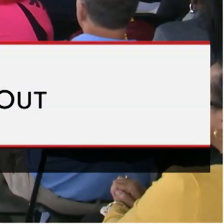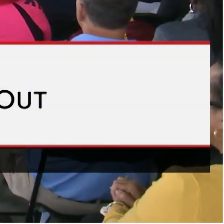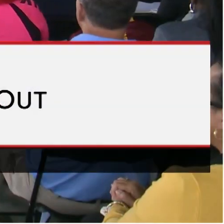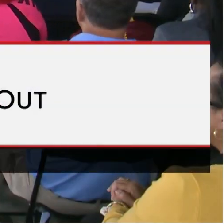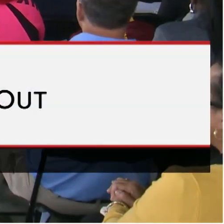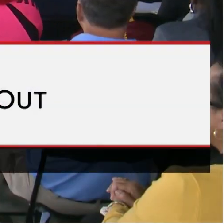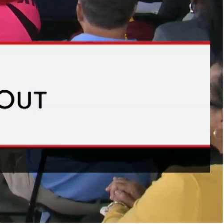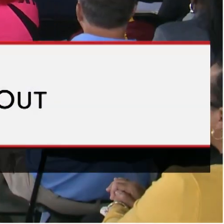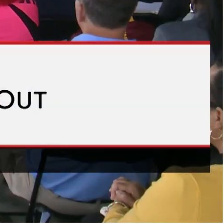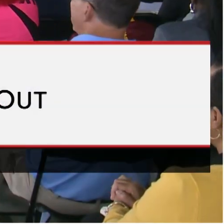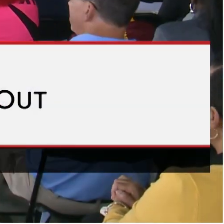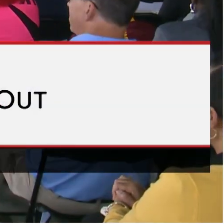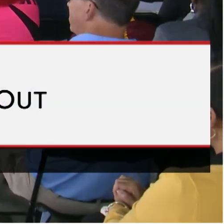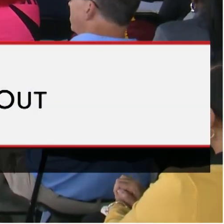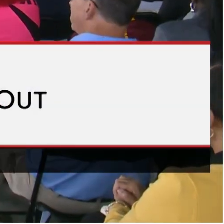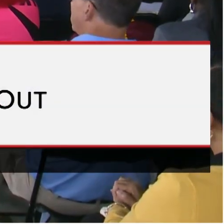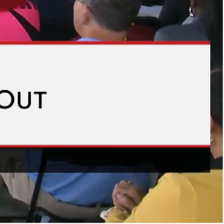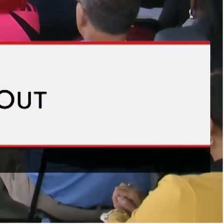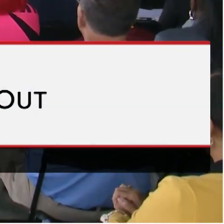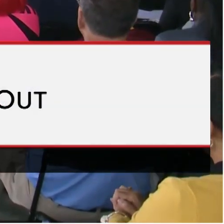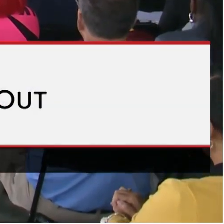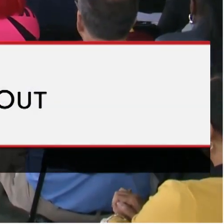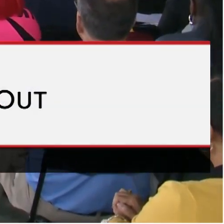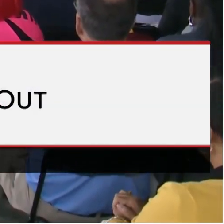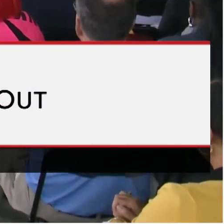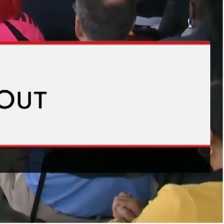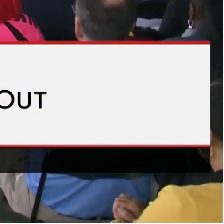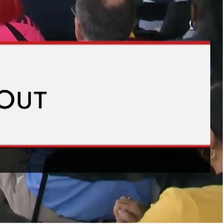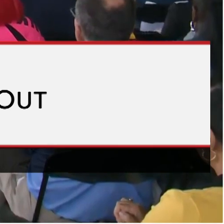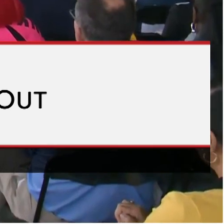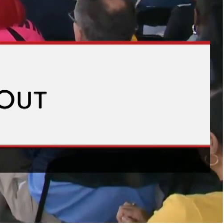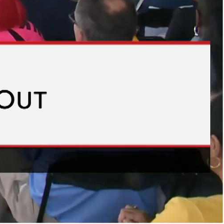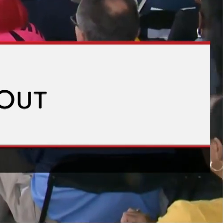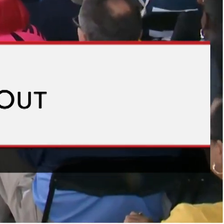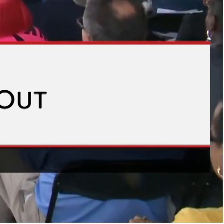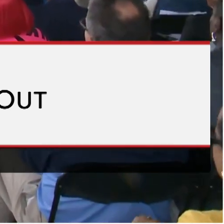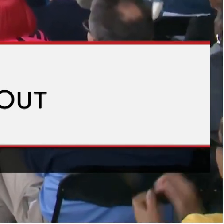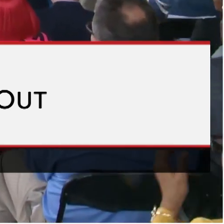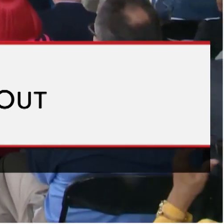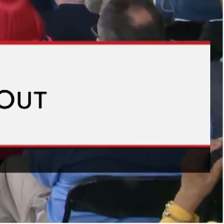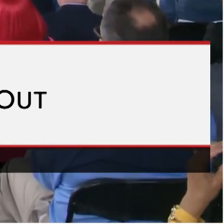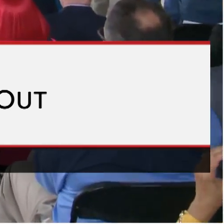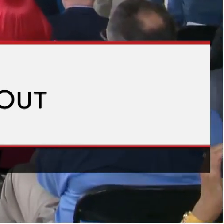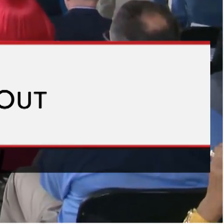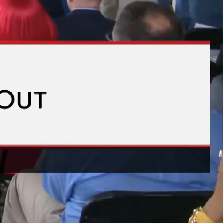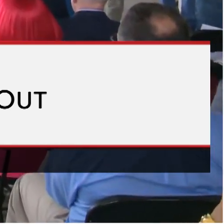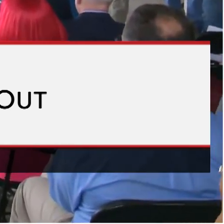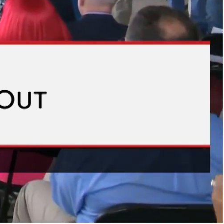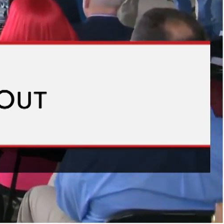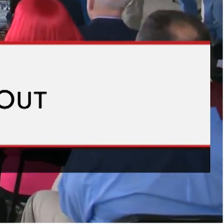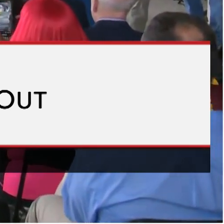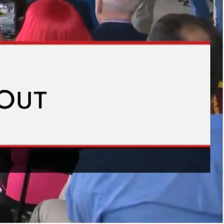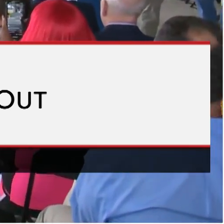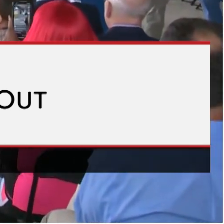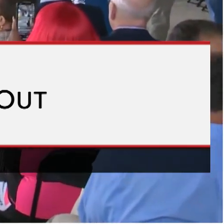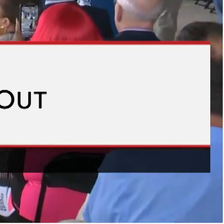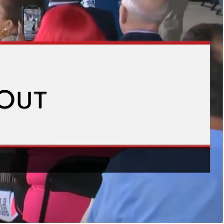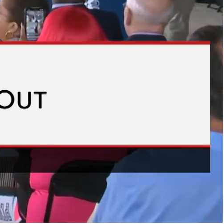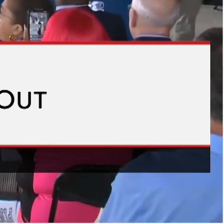Morning, everyone, and welcome to St. Elizabeth East. My name is Latrina Owens, and I'm the Executive Director for the St. Elizabeth East